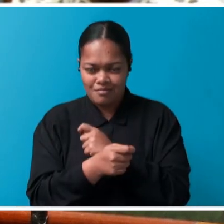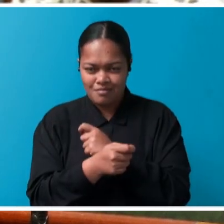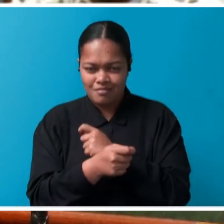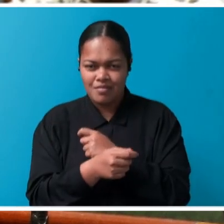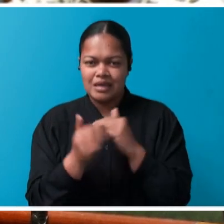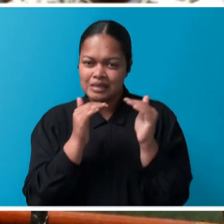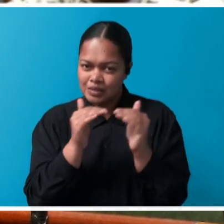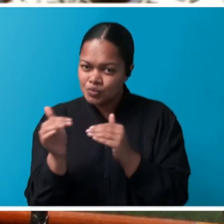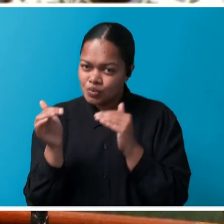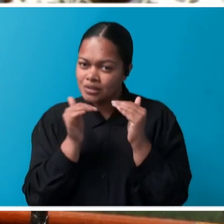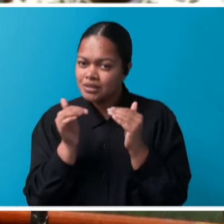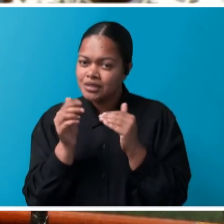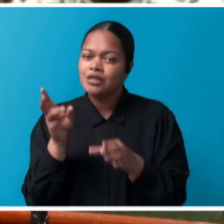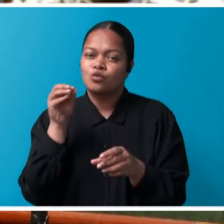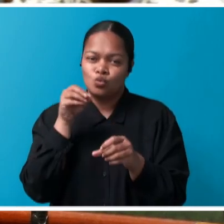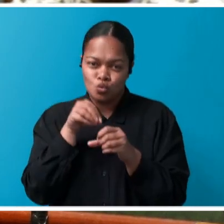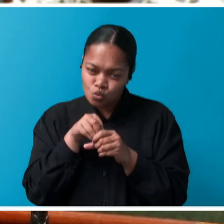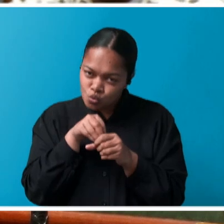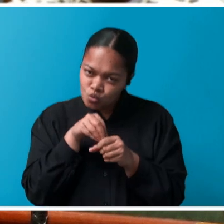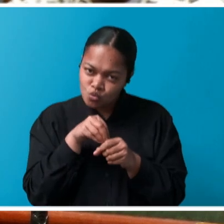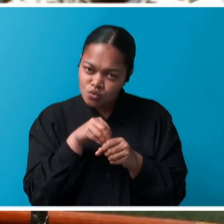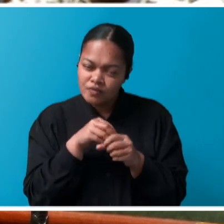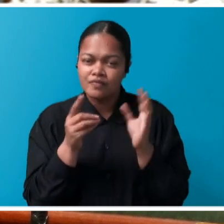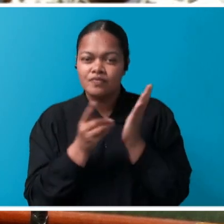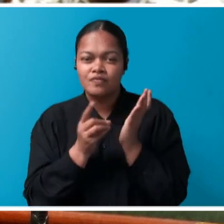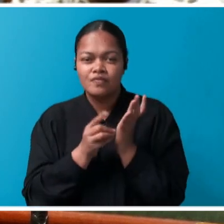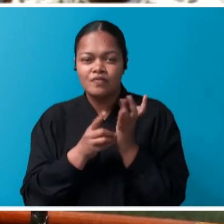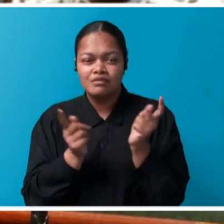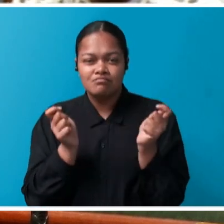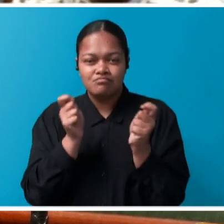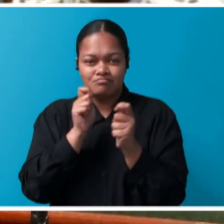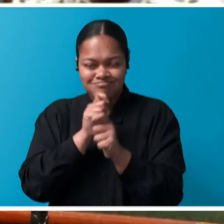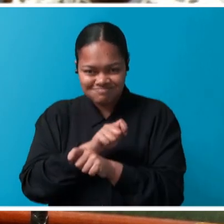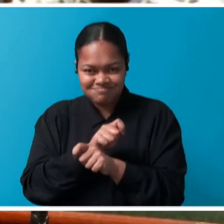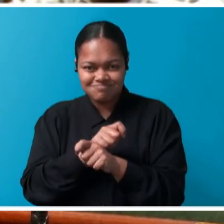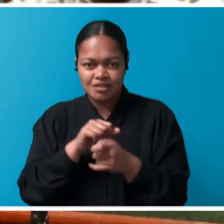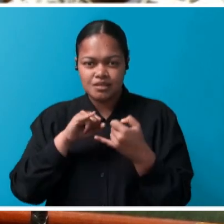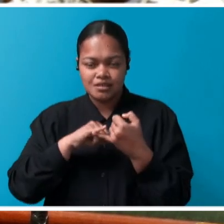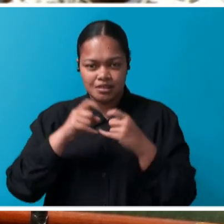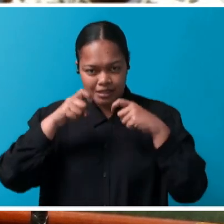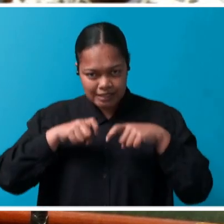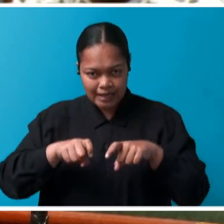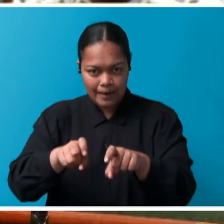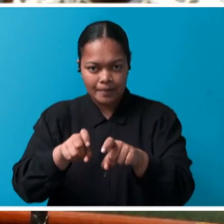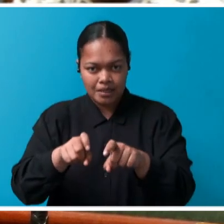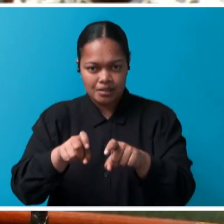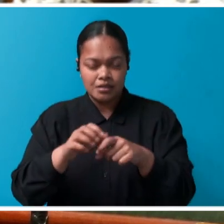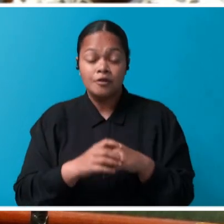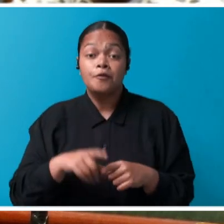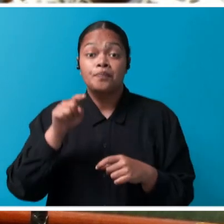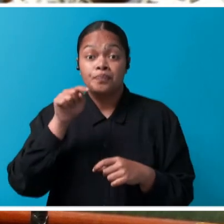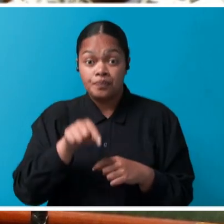equity, inclusivity, digital transformation, and sustainability. This